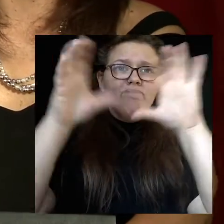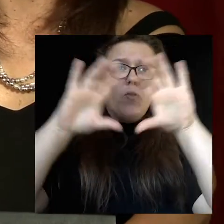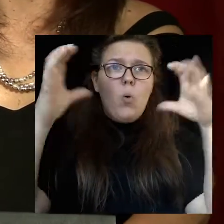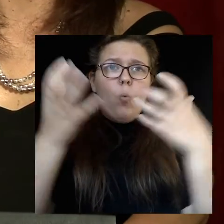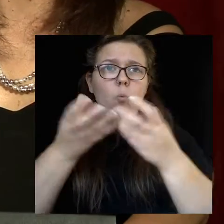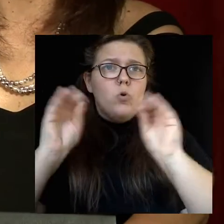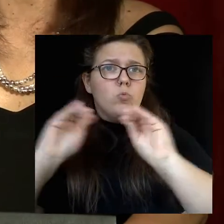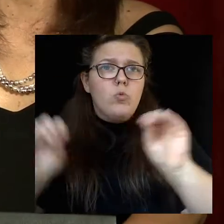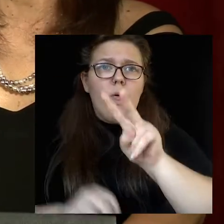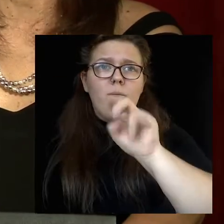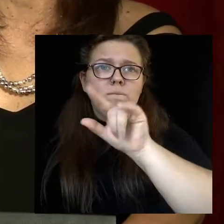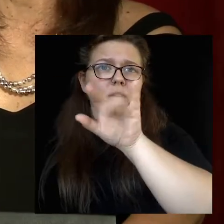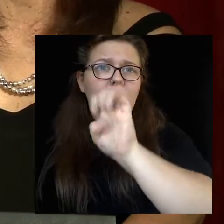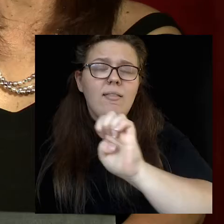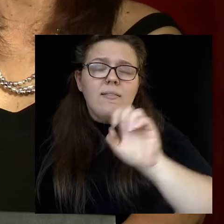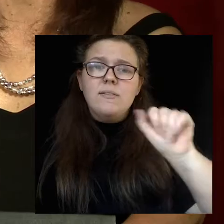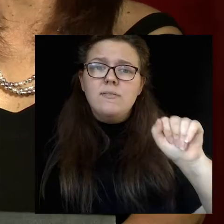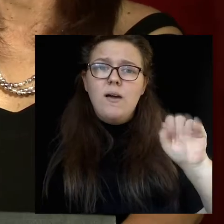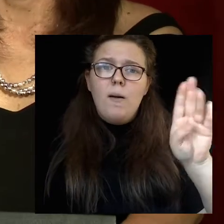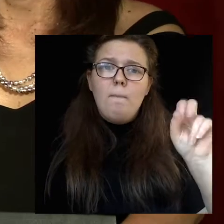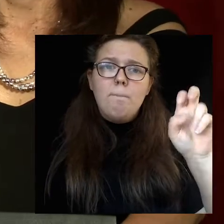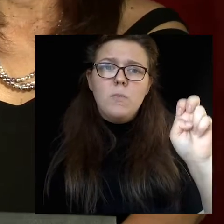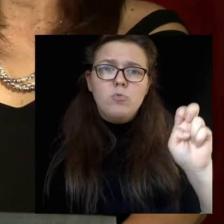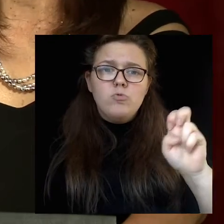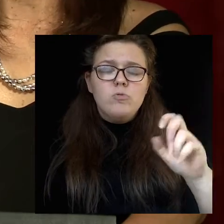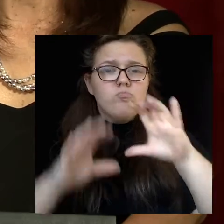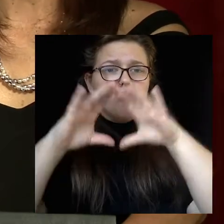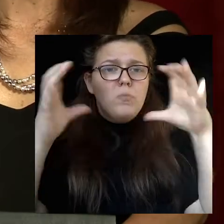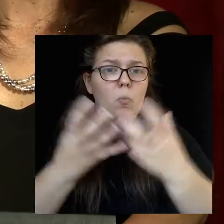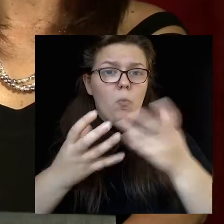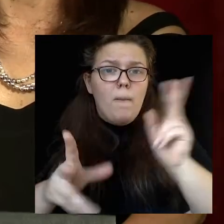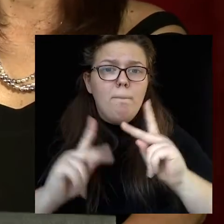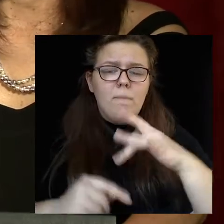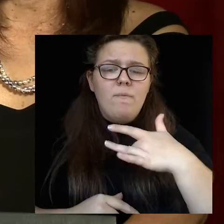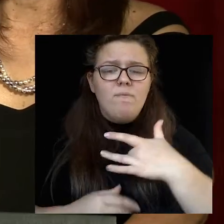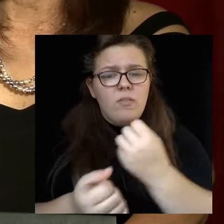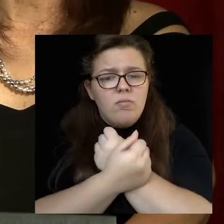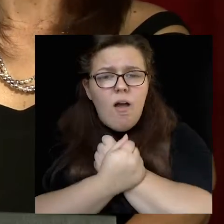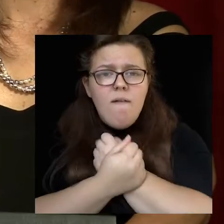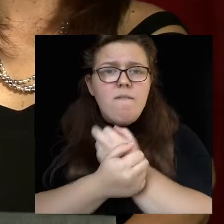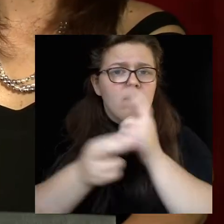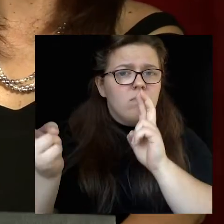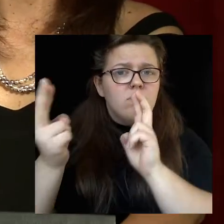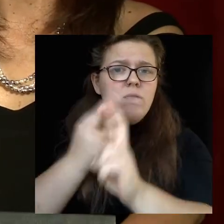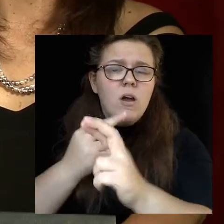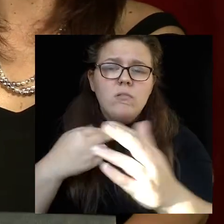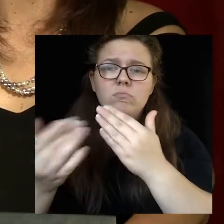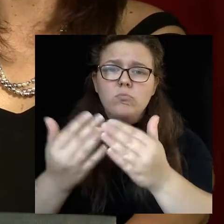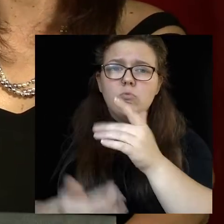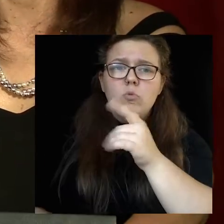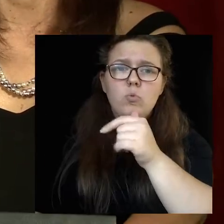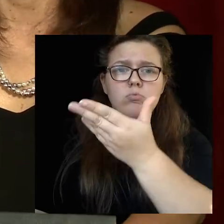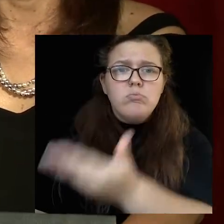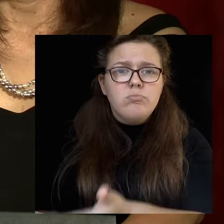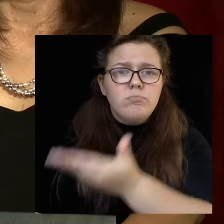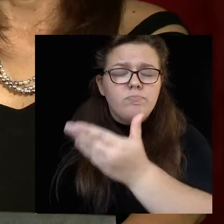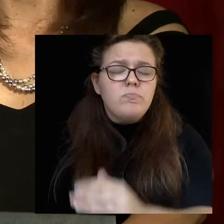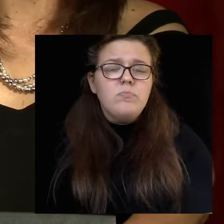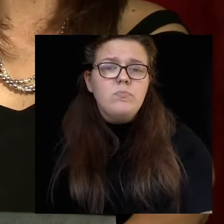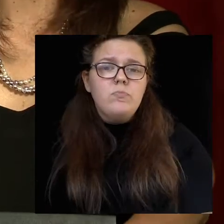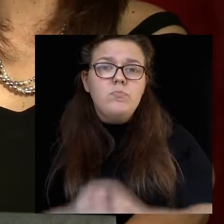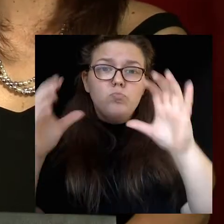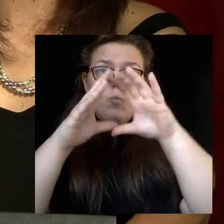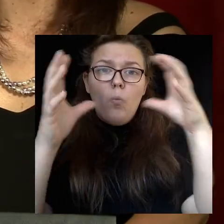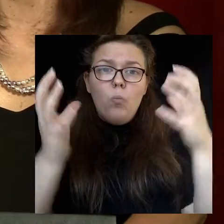vision of a world free of violence and abuse, a world in which people are loved and respected for who they are,